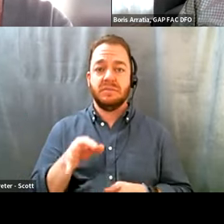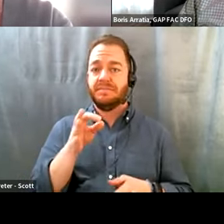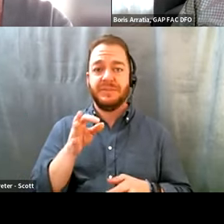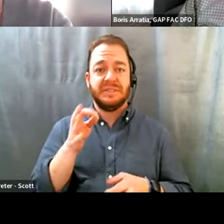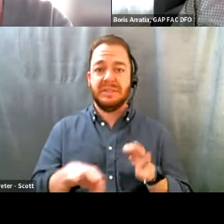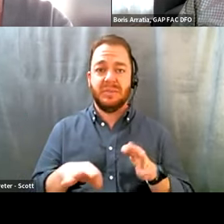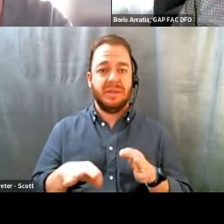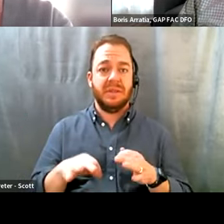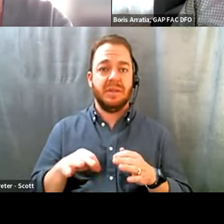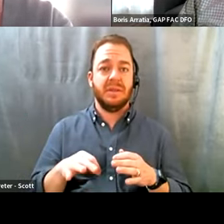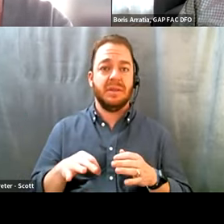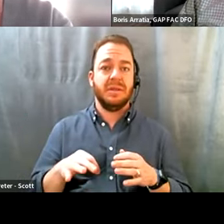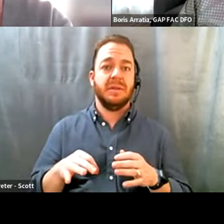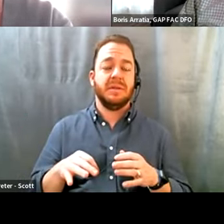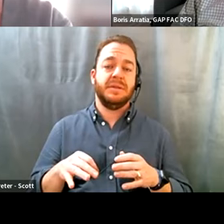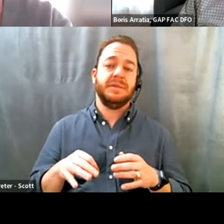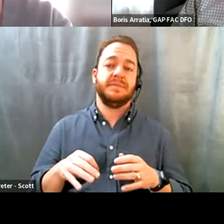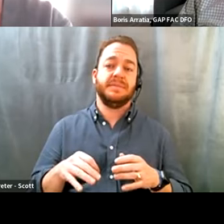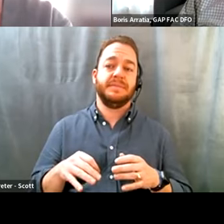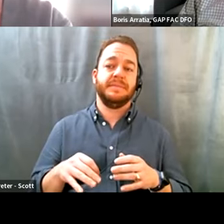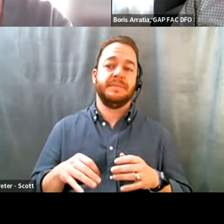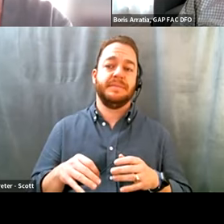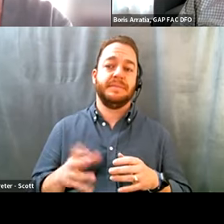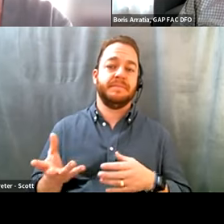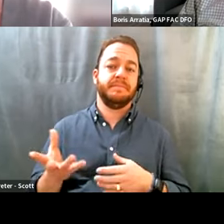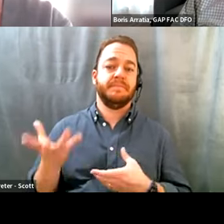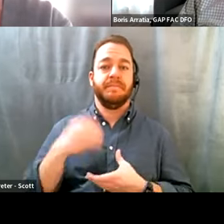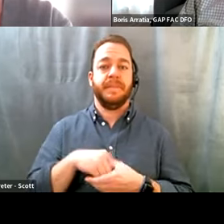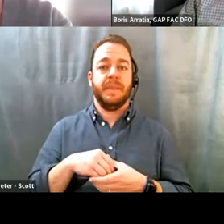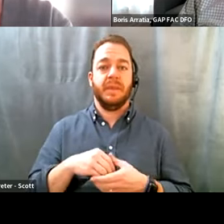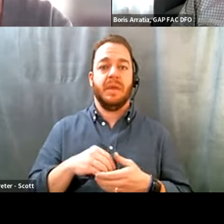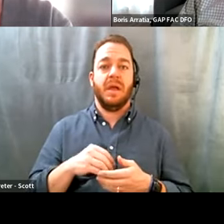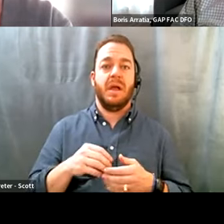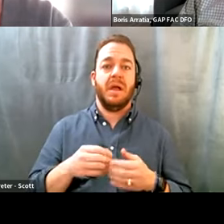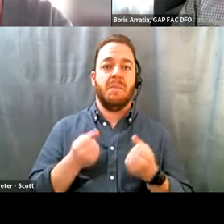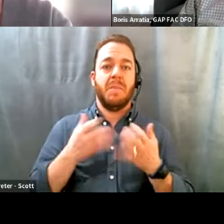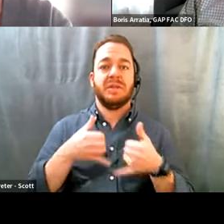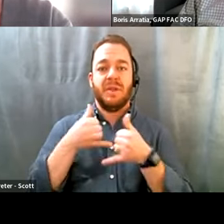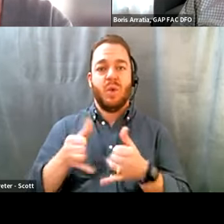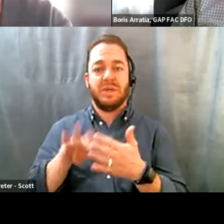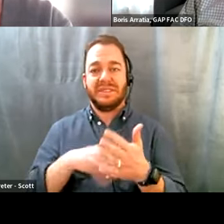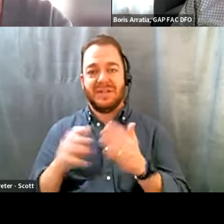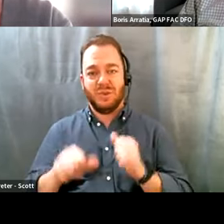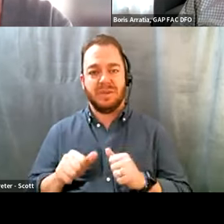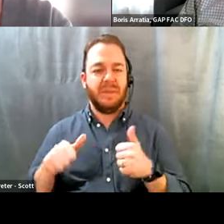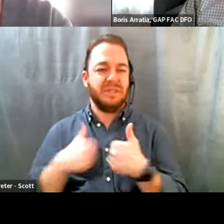on a multiple award schedule can be challenging. And I think it's simply